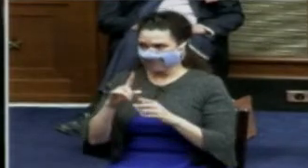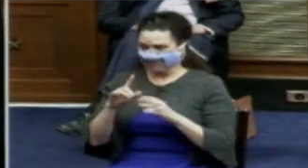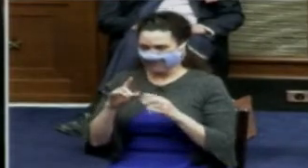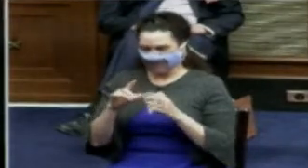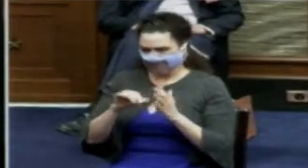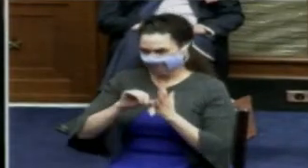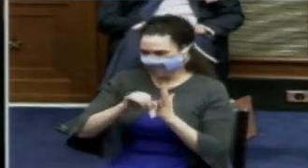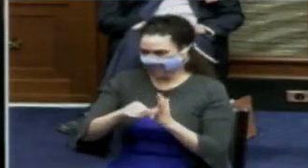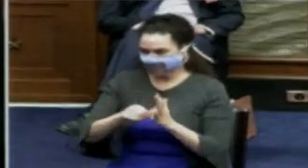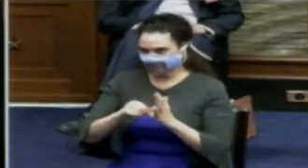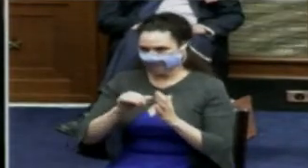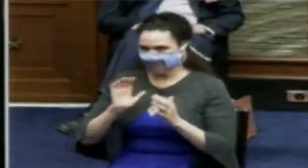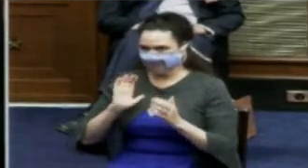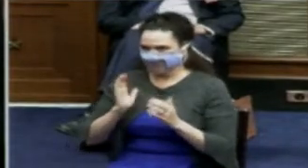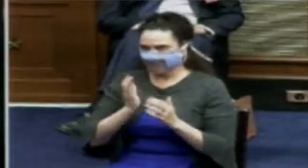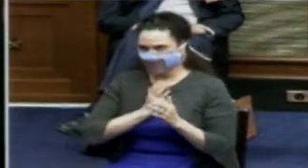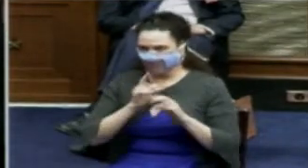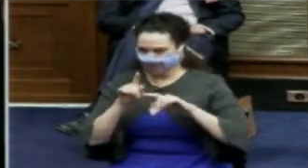thank